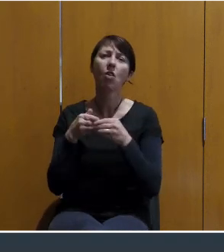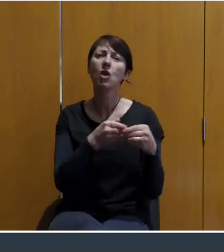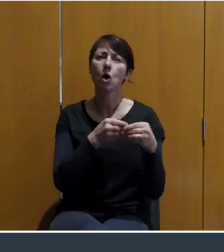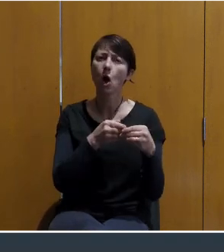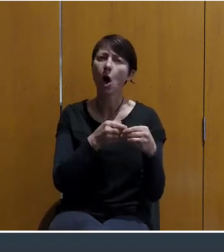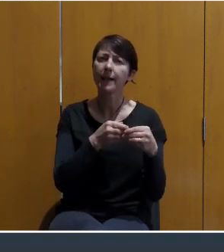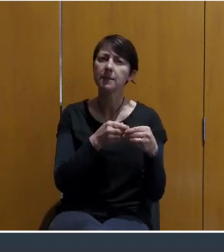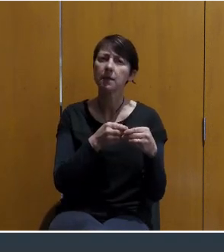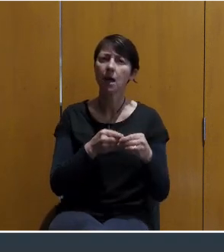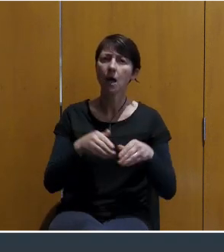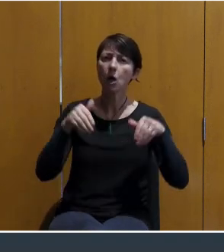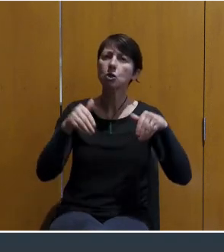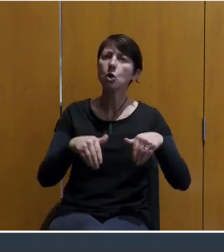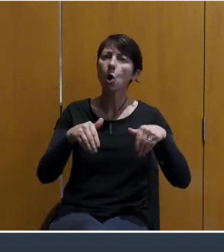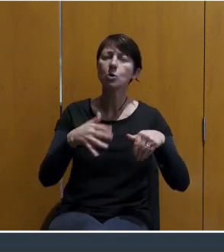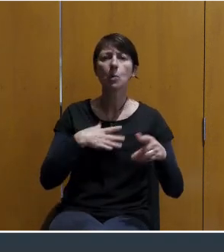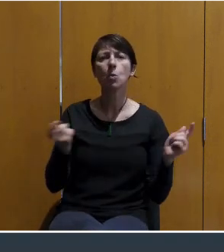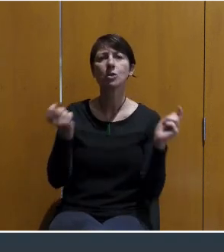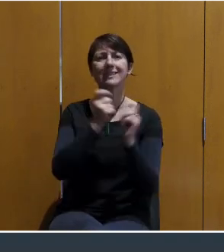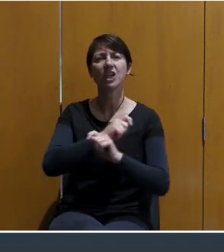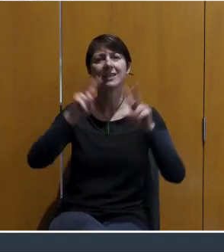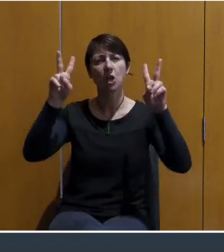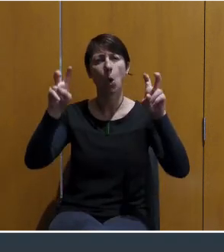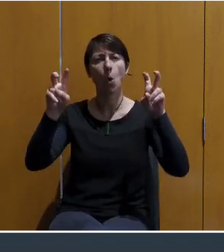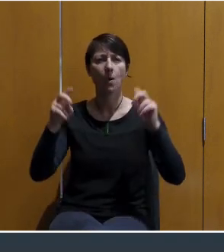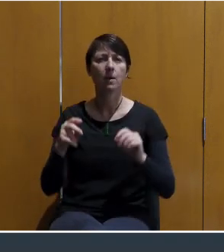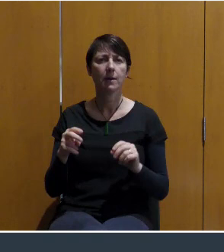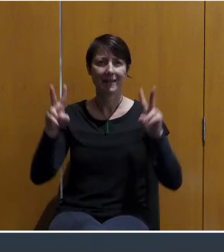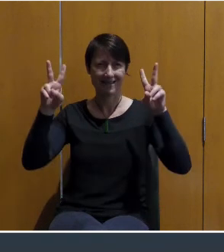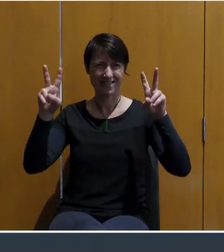to, they're now called disability assist dogs.